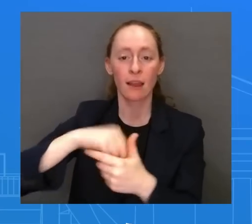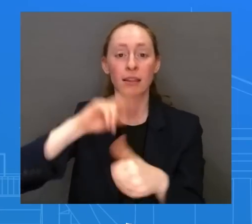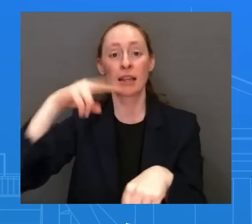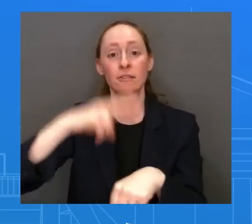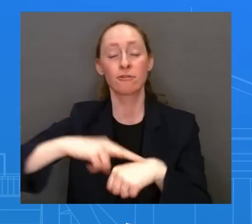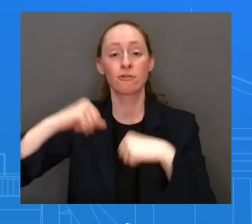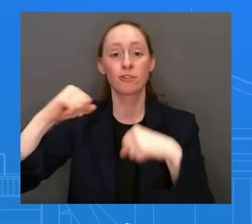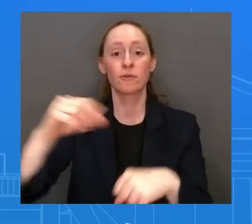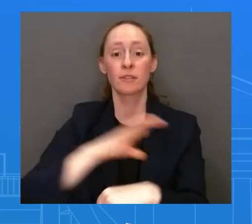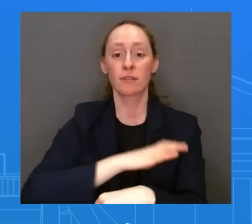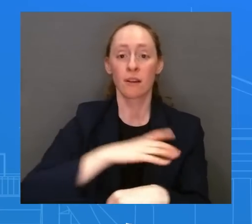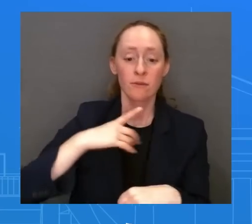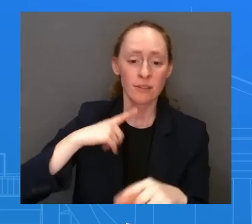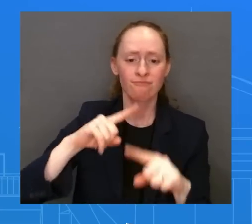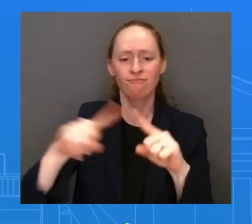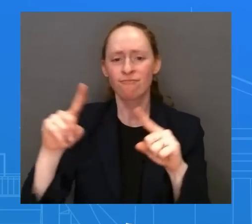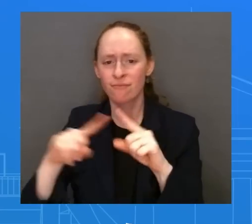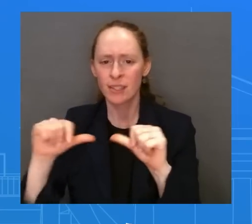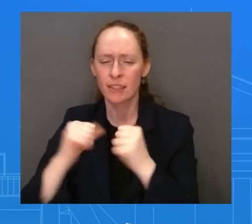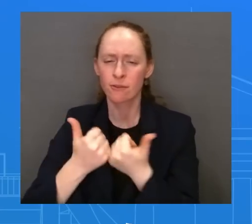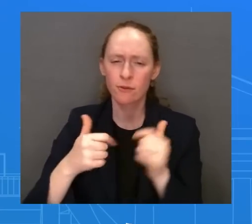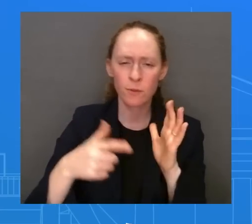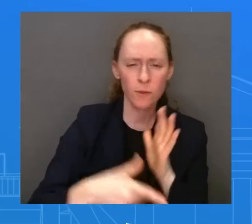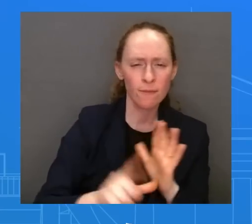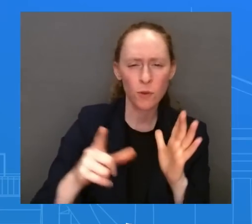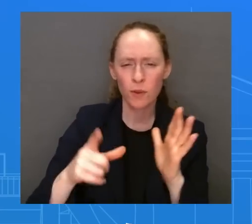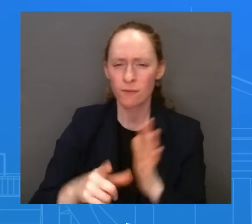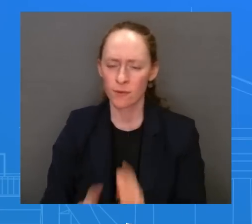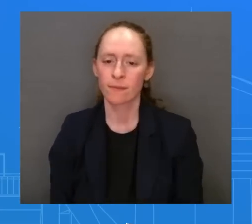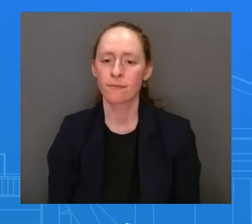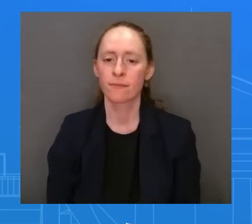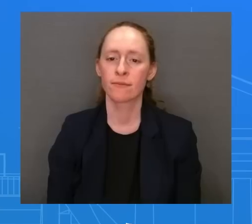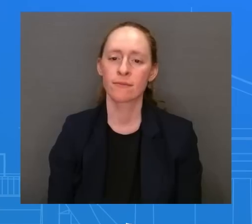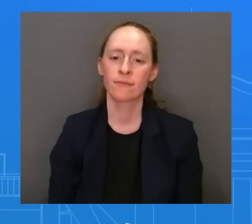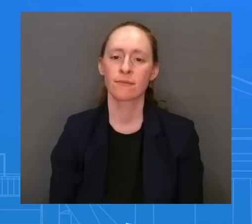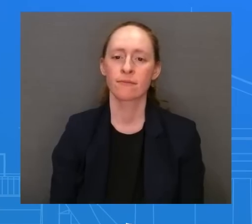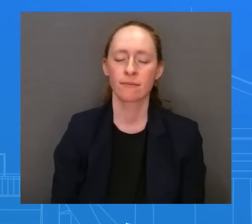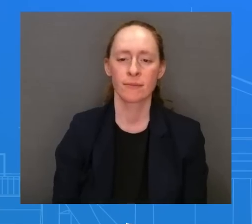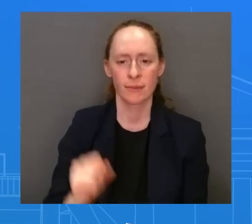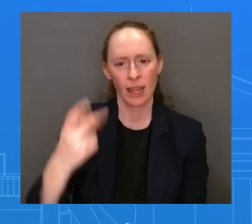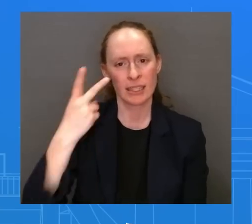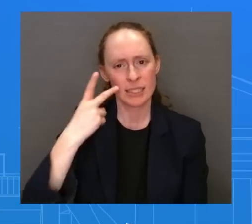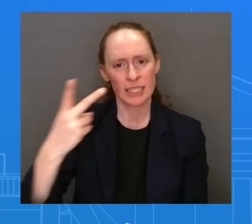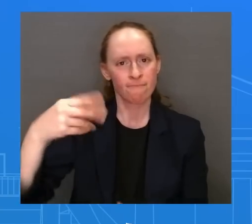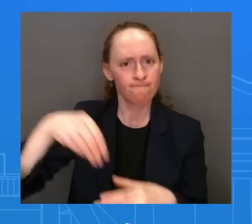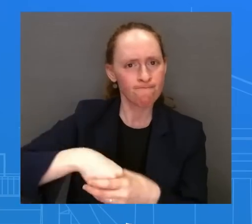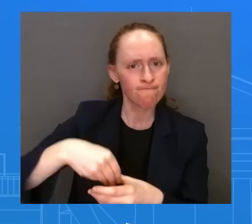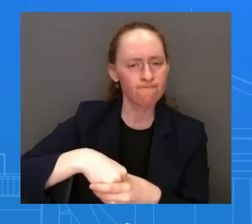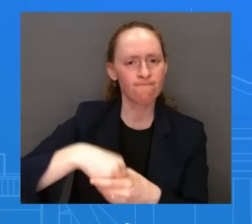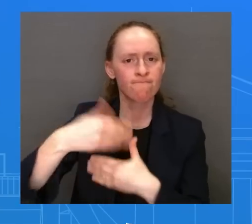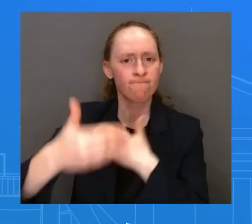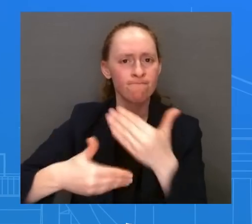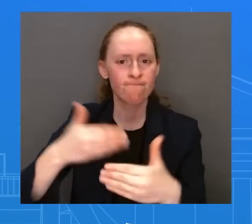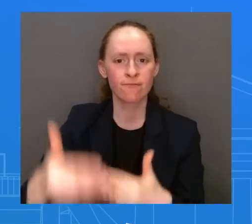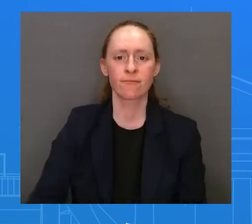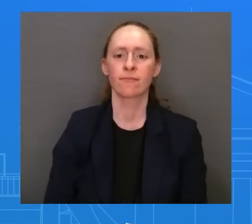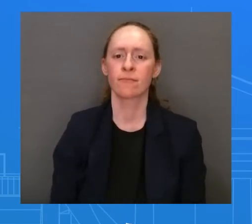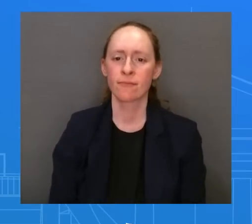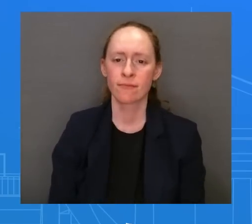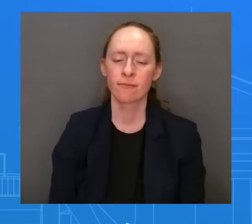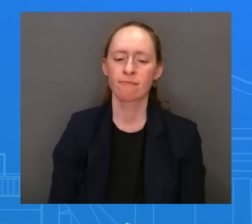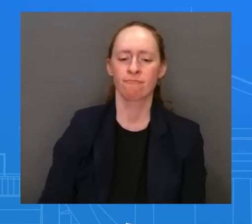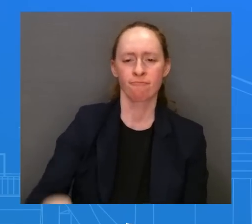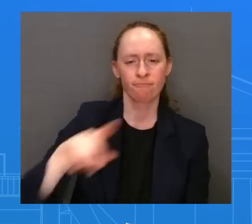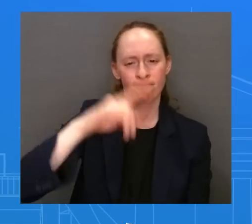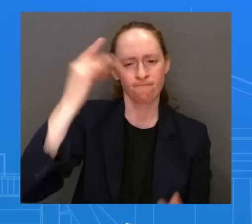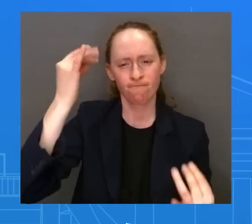at the work that the state department and the defense department did and fashioned together some even broader Lessons Learned some of which we shared